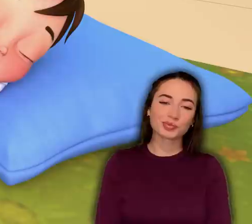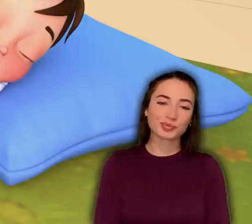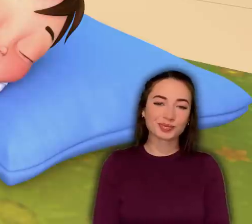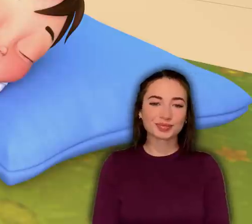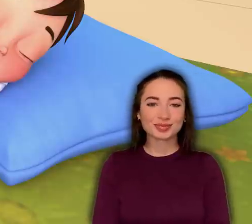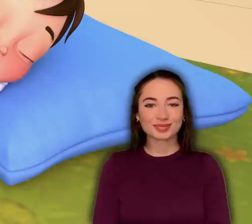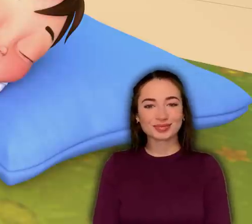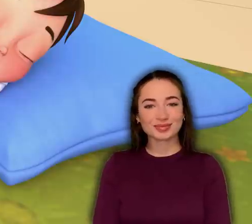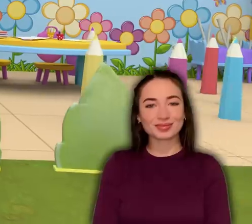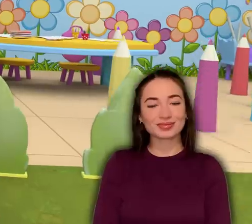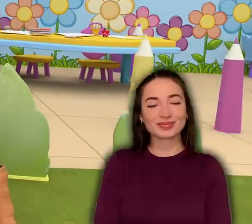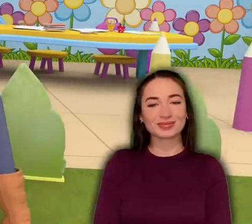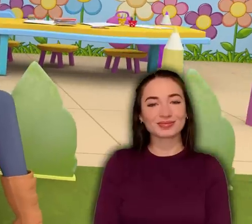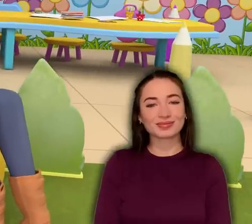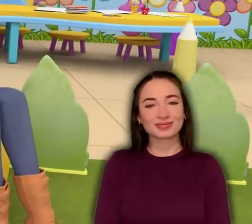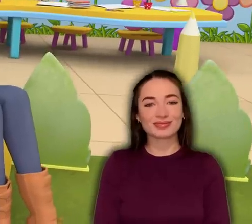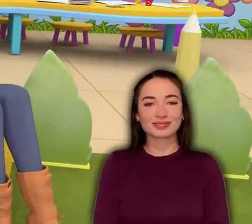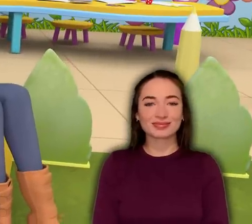all right